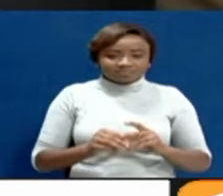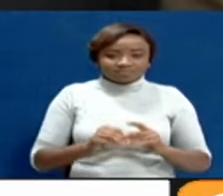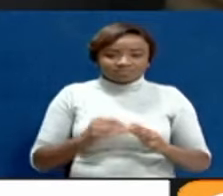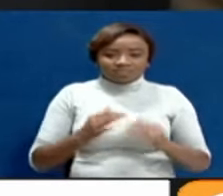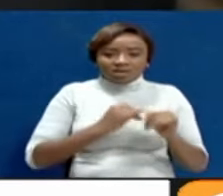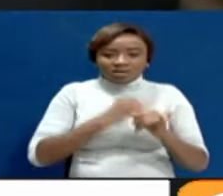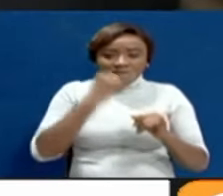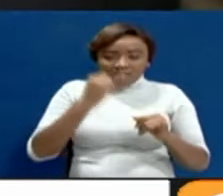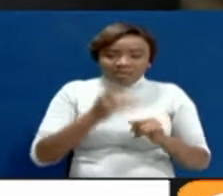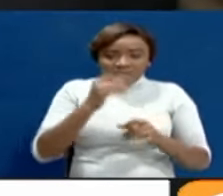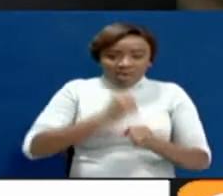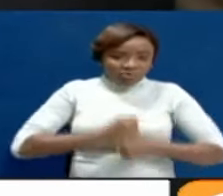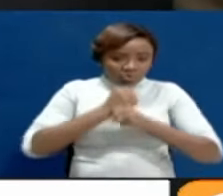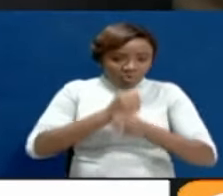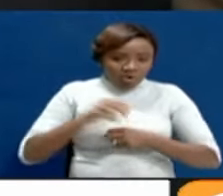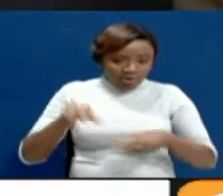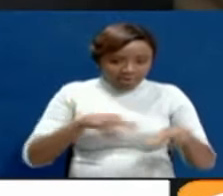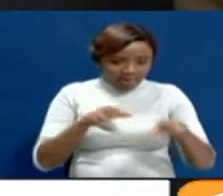up at the Gong River.